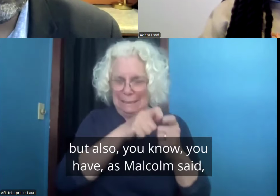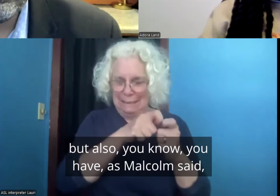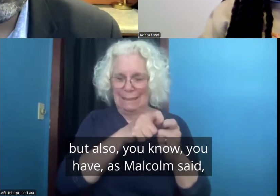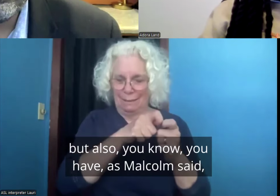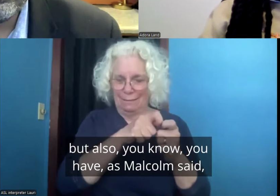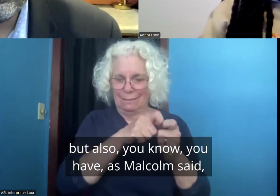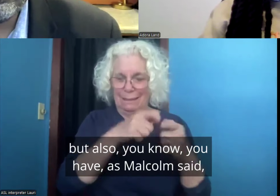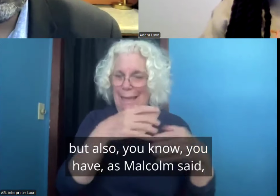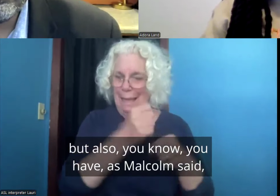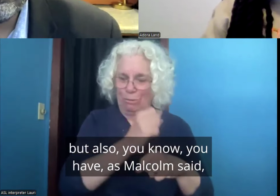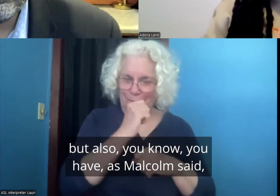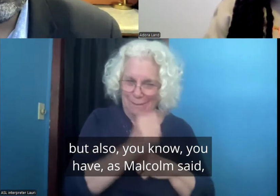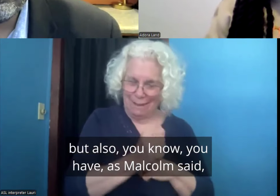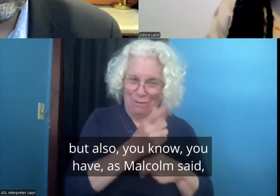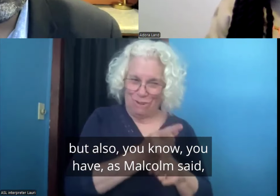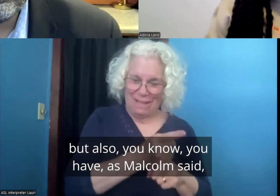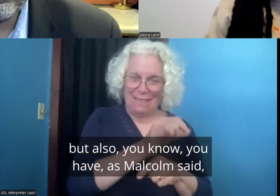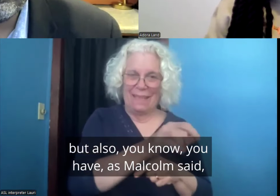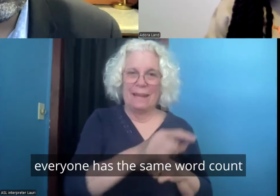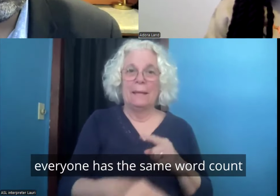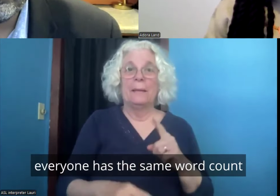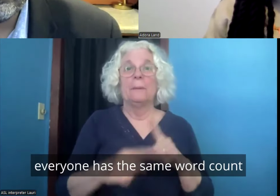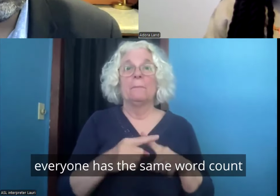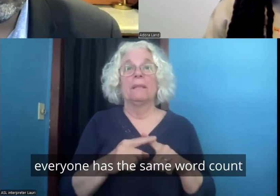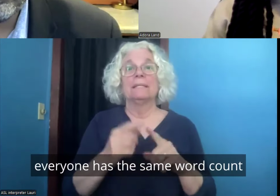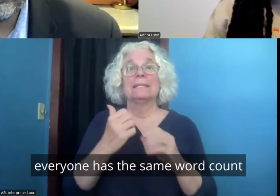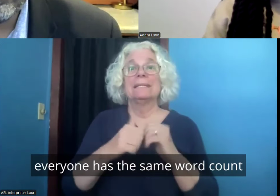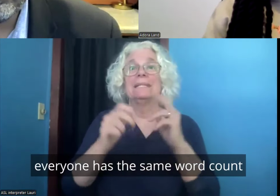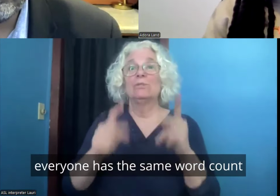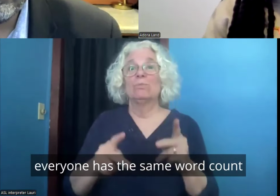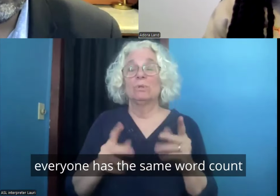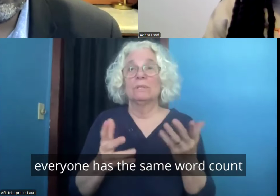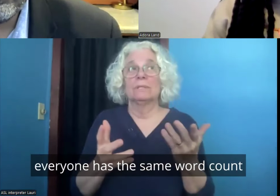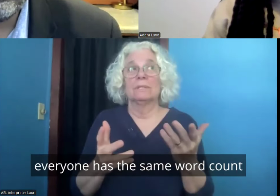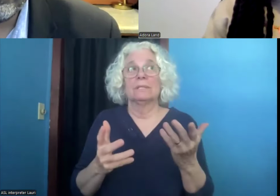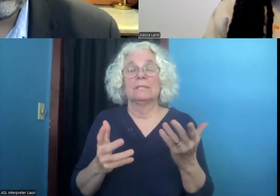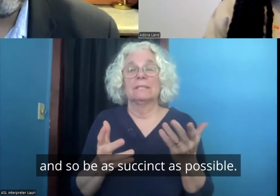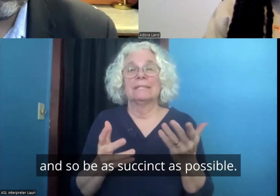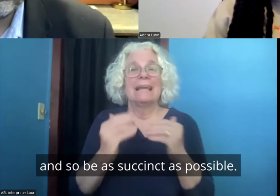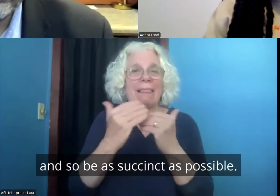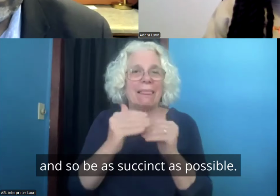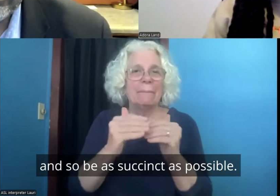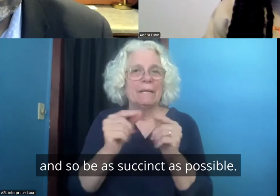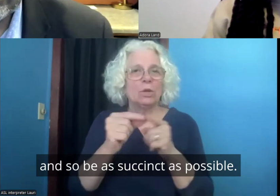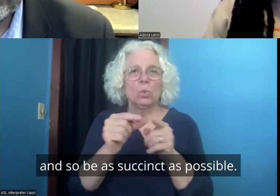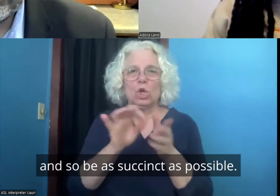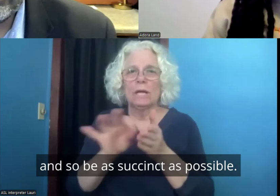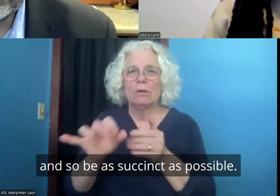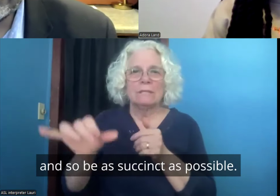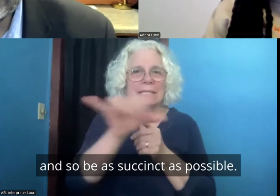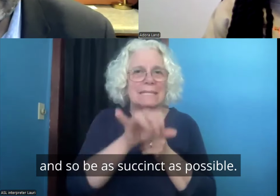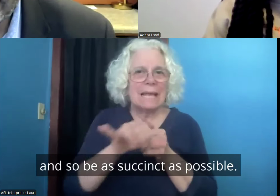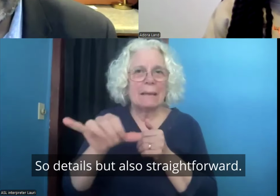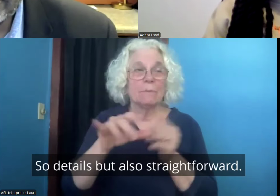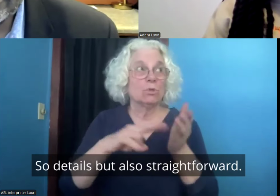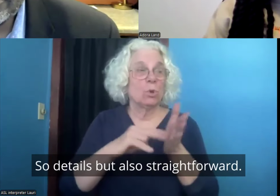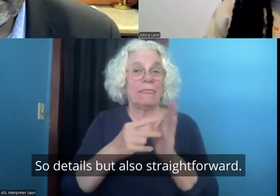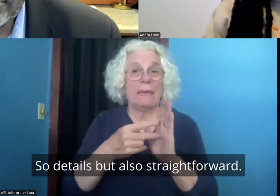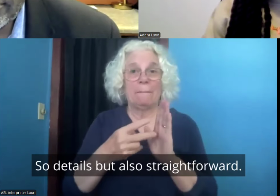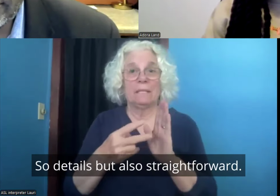but also, you have, as Malcolm said, everyone has the same word count. And so be as succinct as possible.